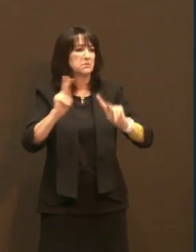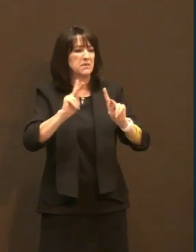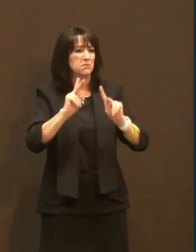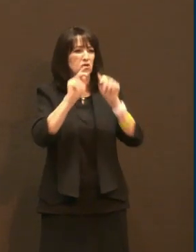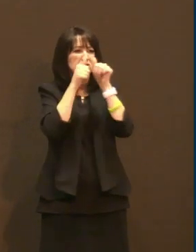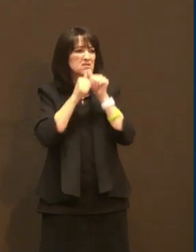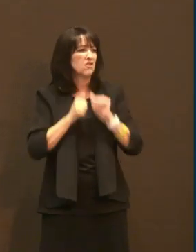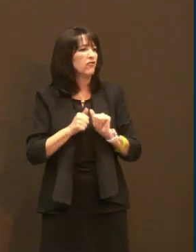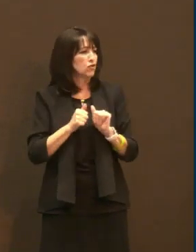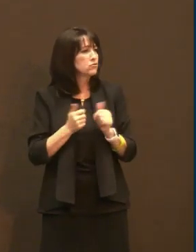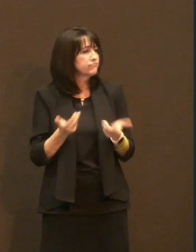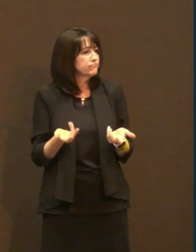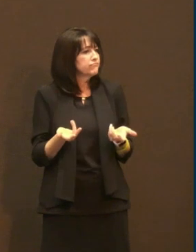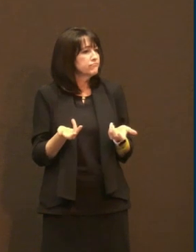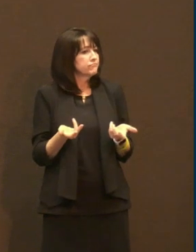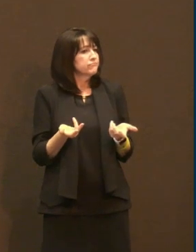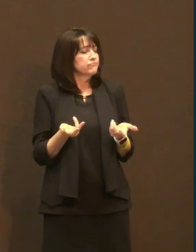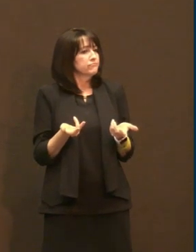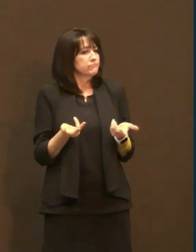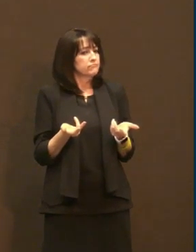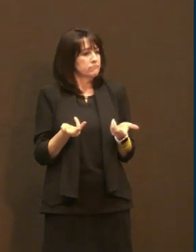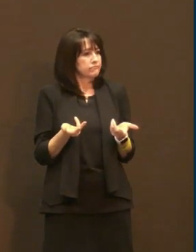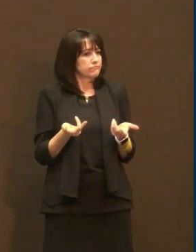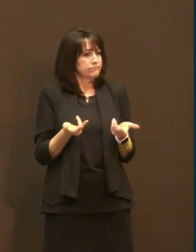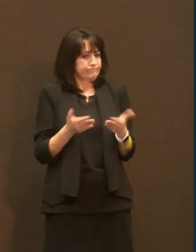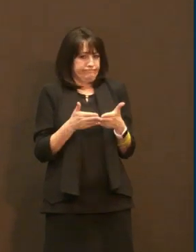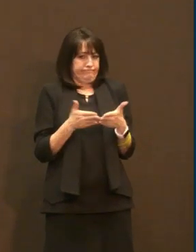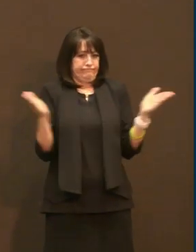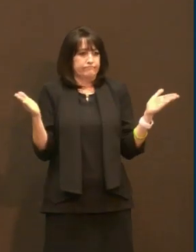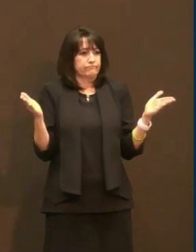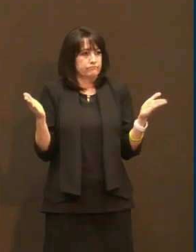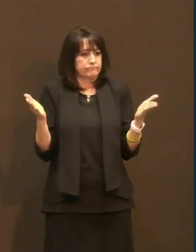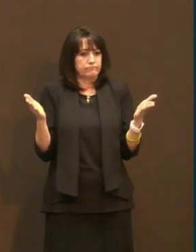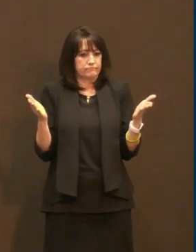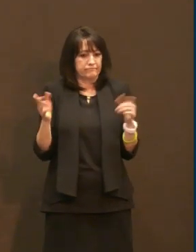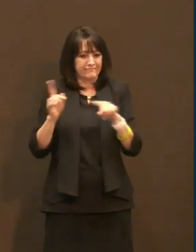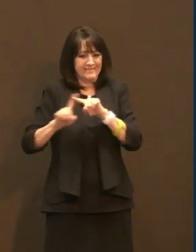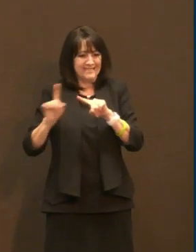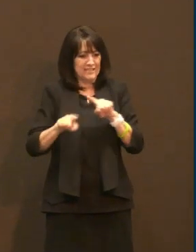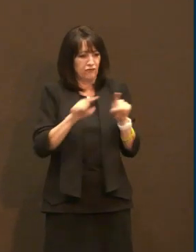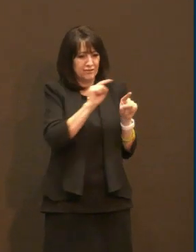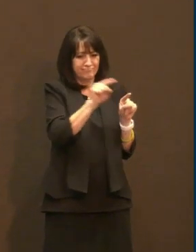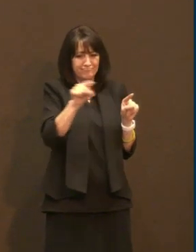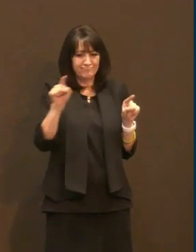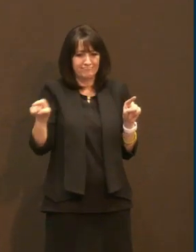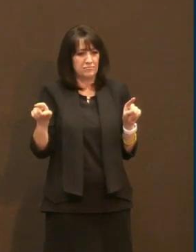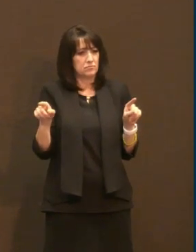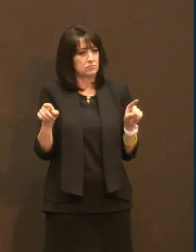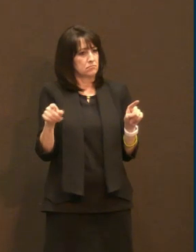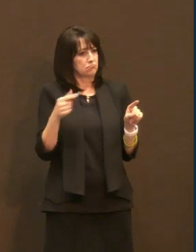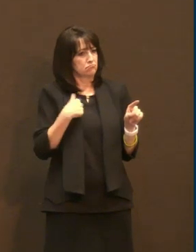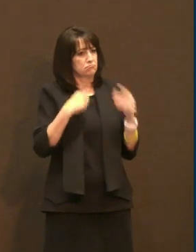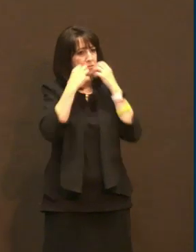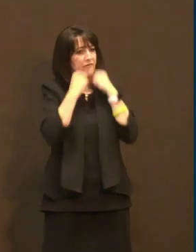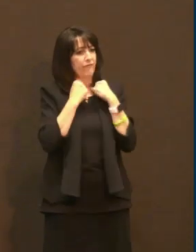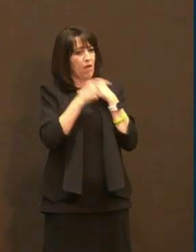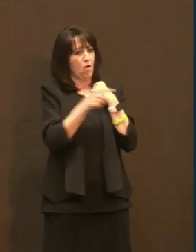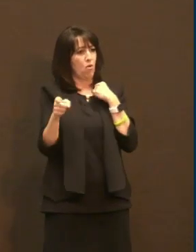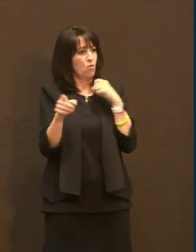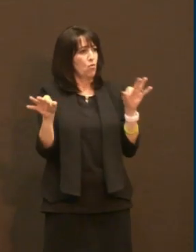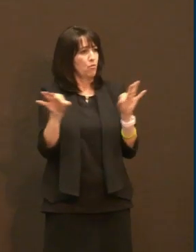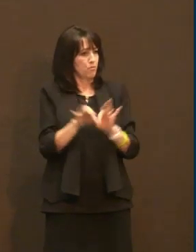state. But having an economy that generates revenue to pay employees so that they can support